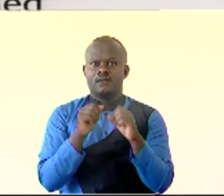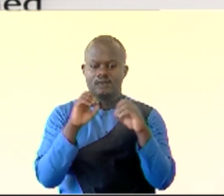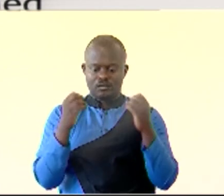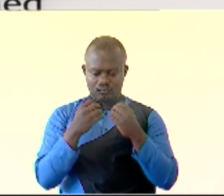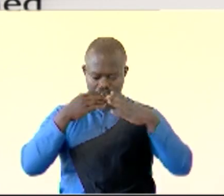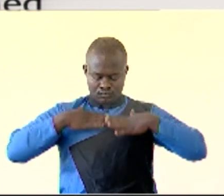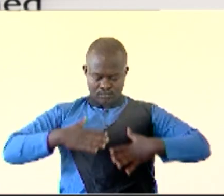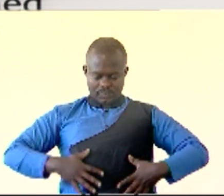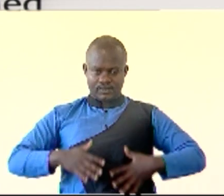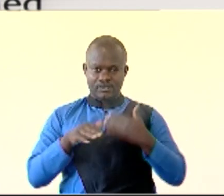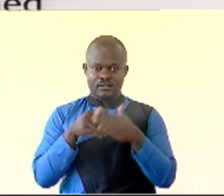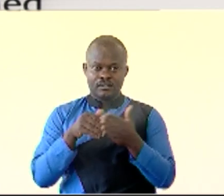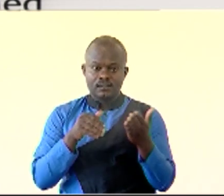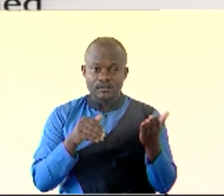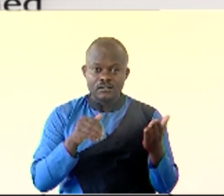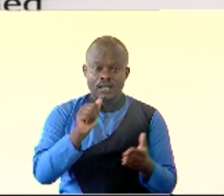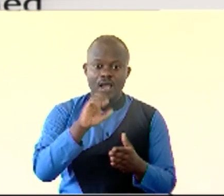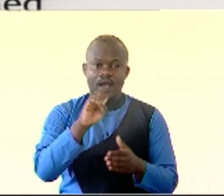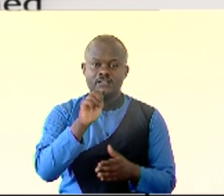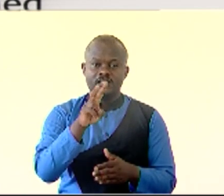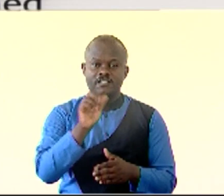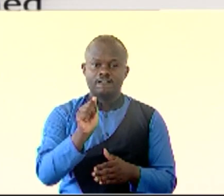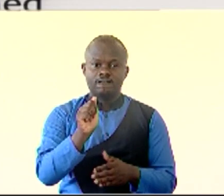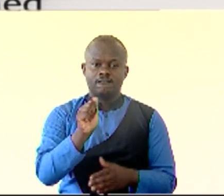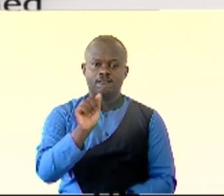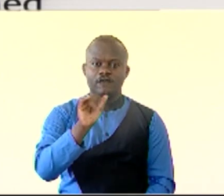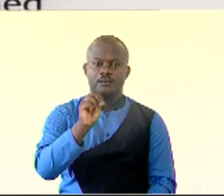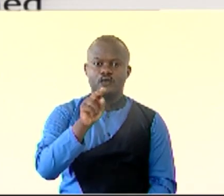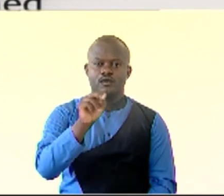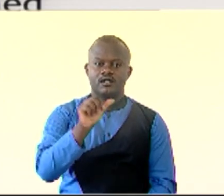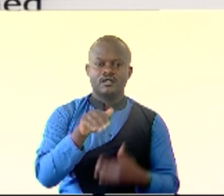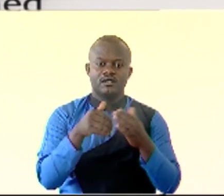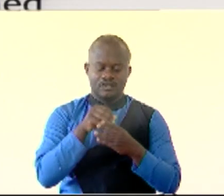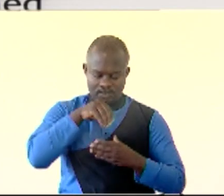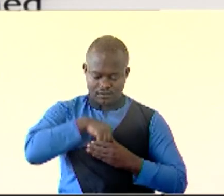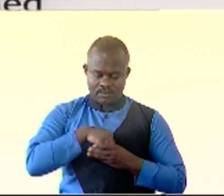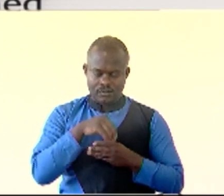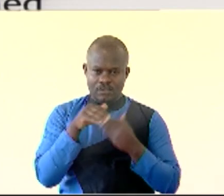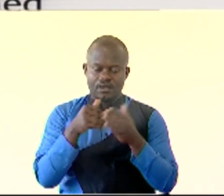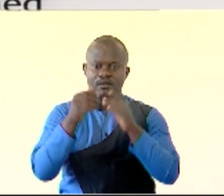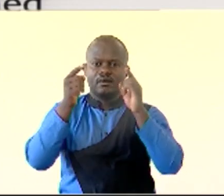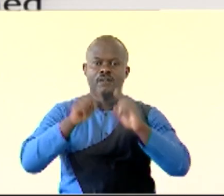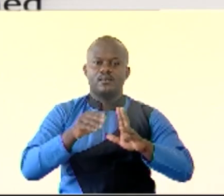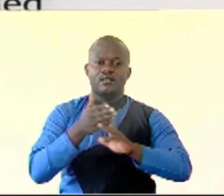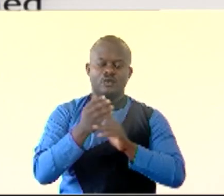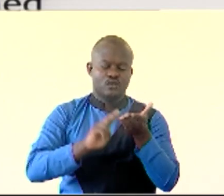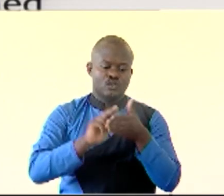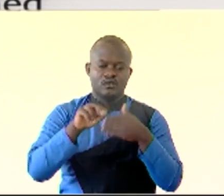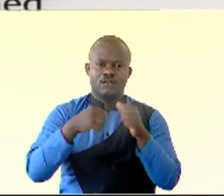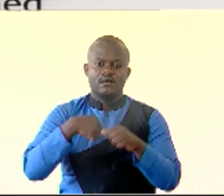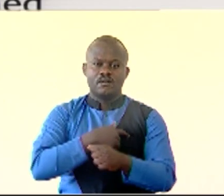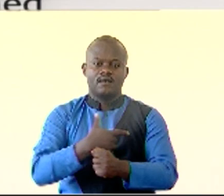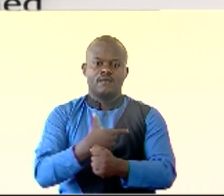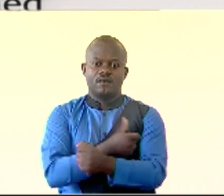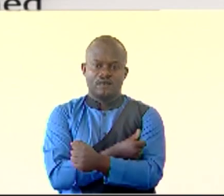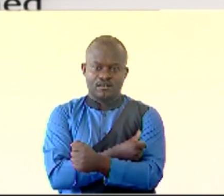immunity. This is induced or introduced into the body of an organism through use of vaccination. Young babies,